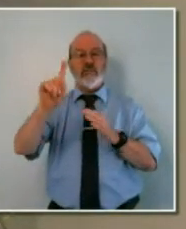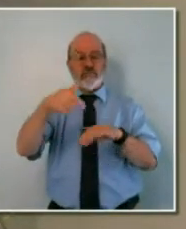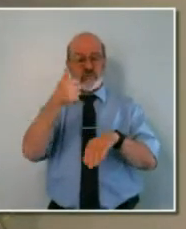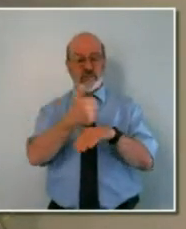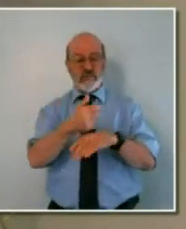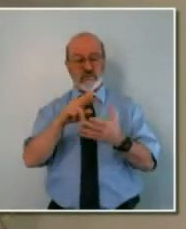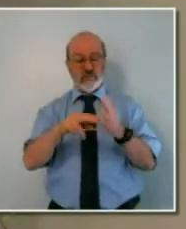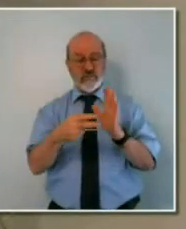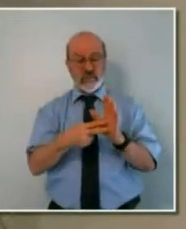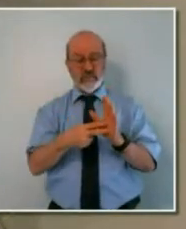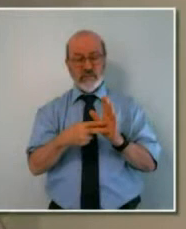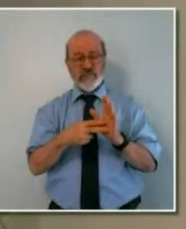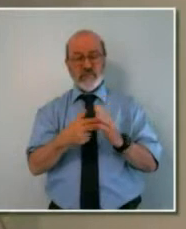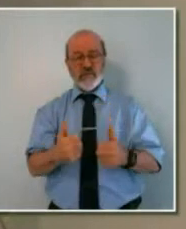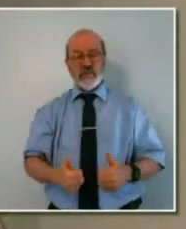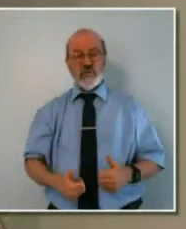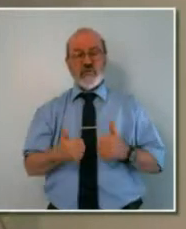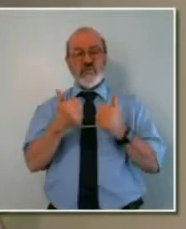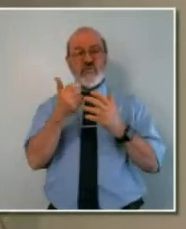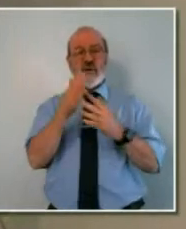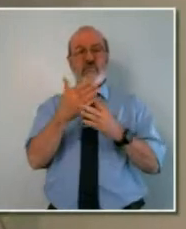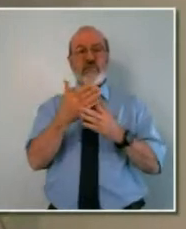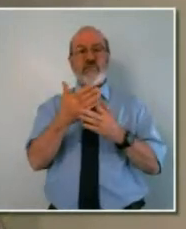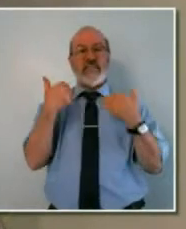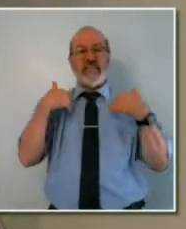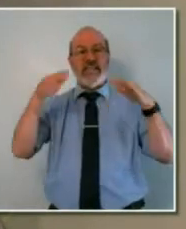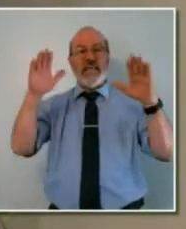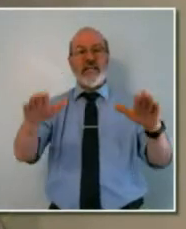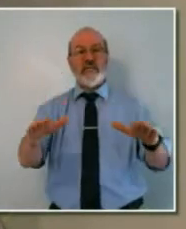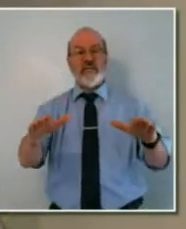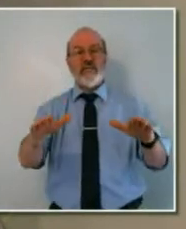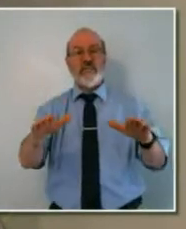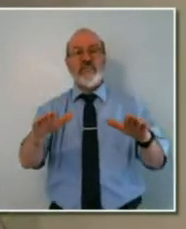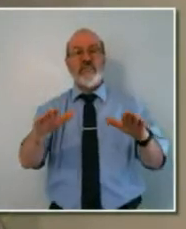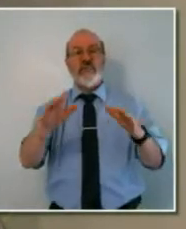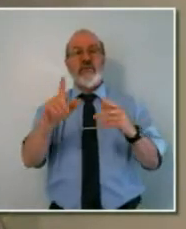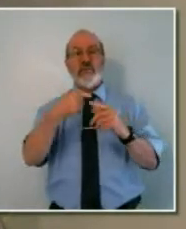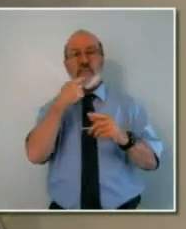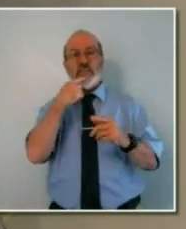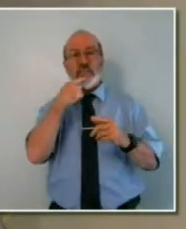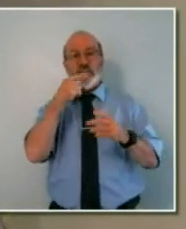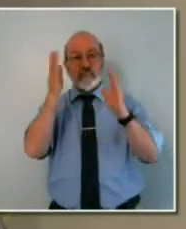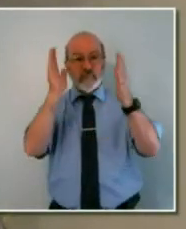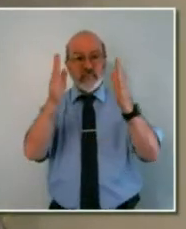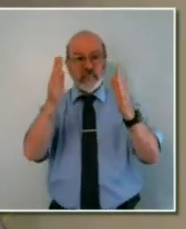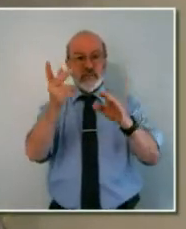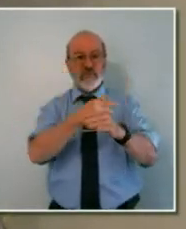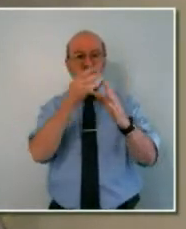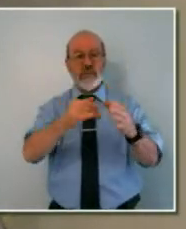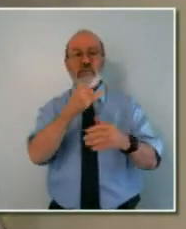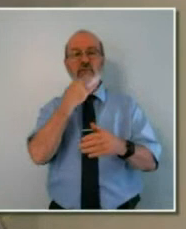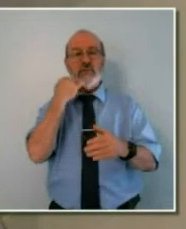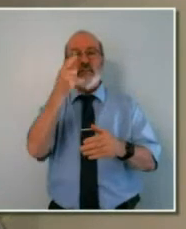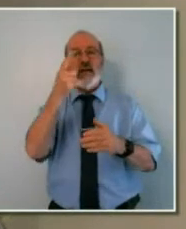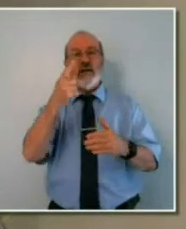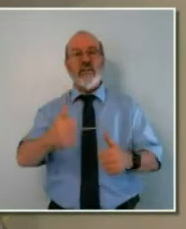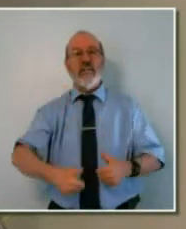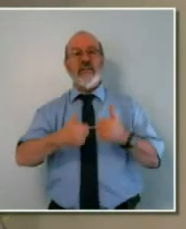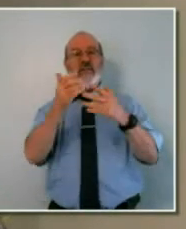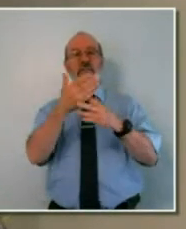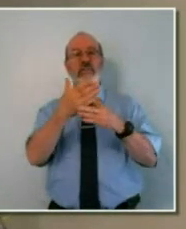to dwell between the cherubims. And so when he says, give ear, O shepherd of Israel, thou that dwellest between the